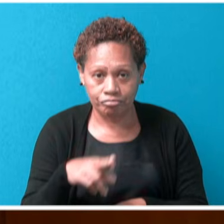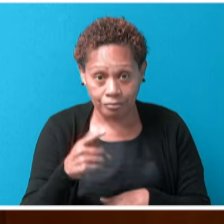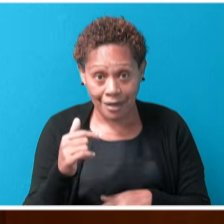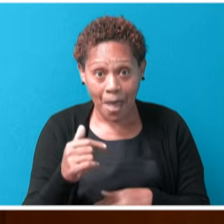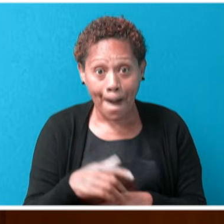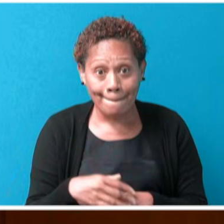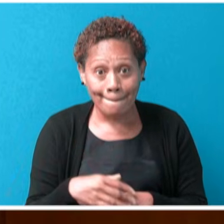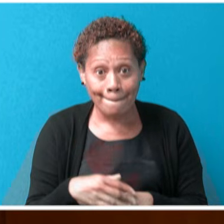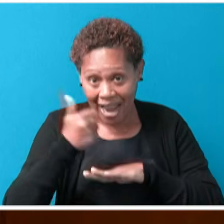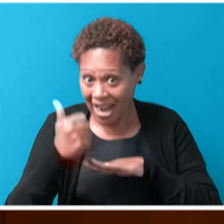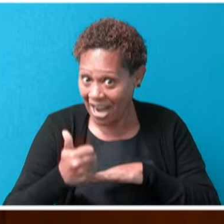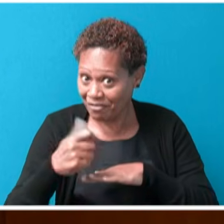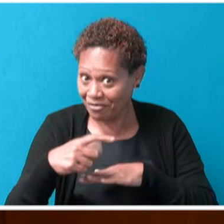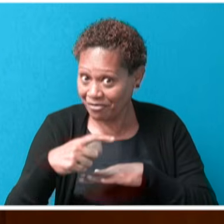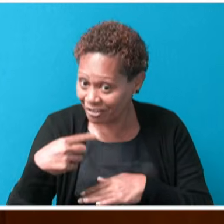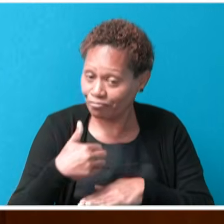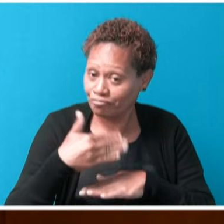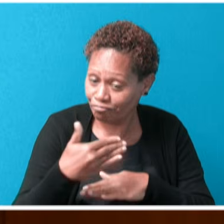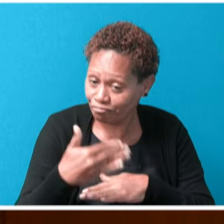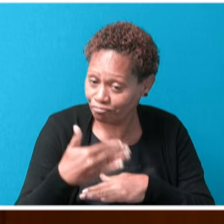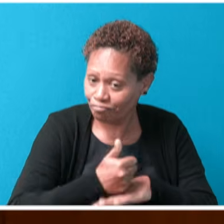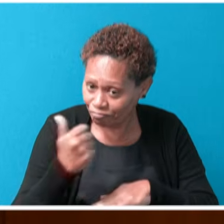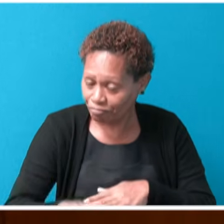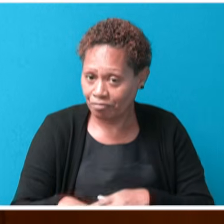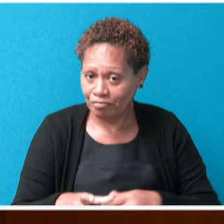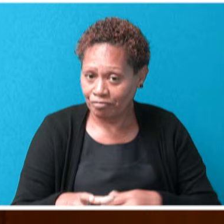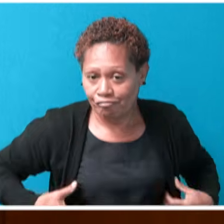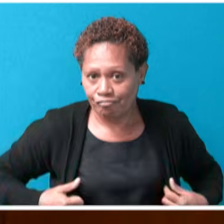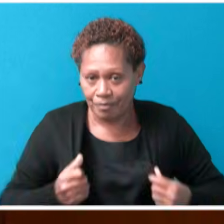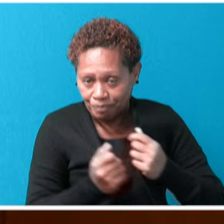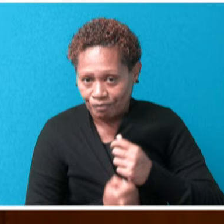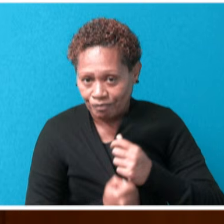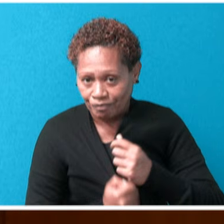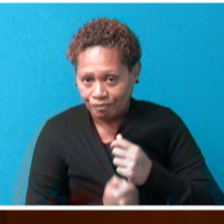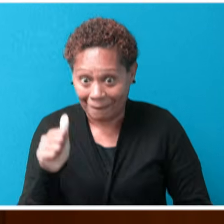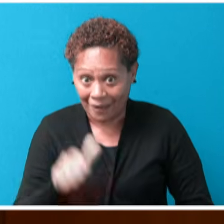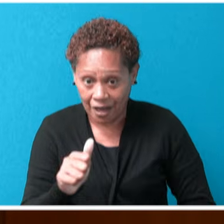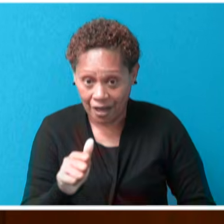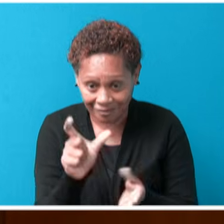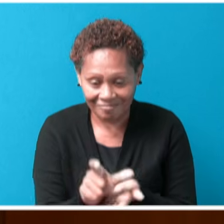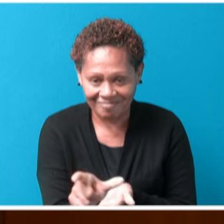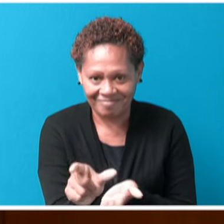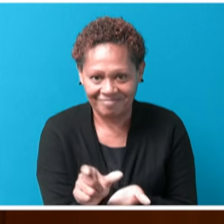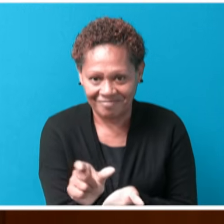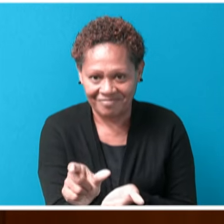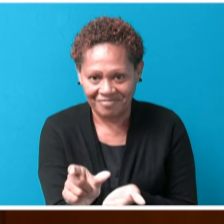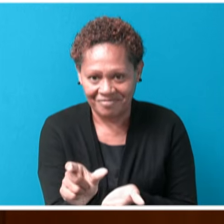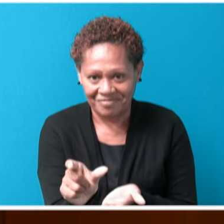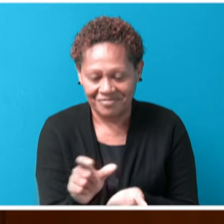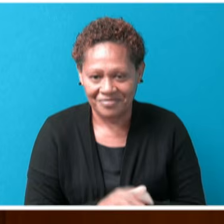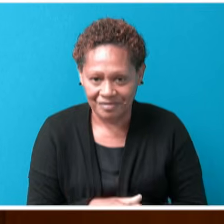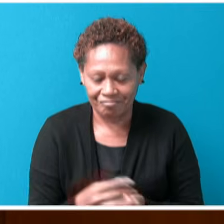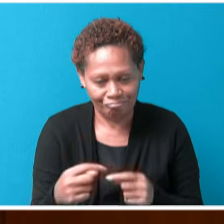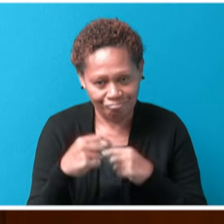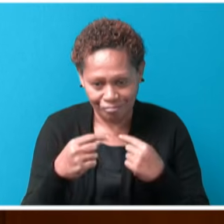forward and is in the right direction, strategically, deliberately, and guided by principles. We are